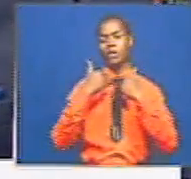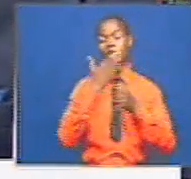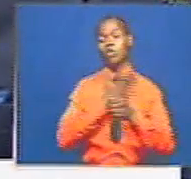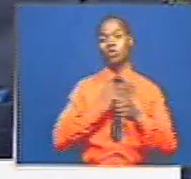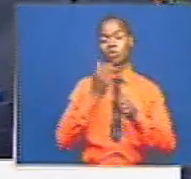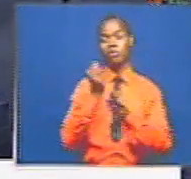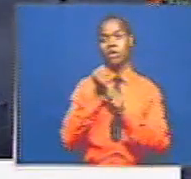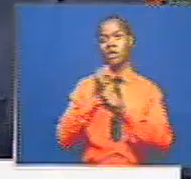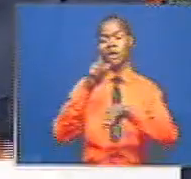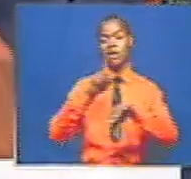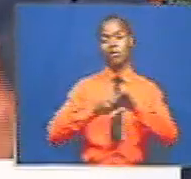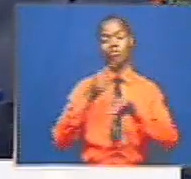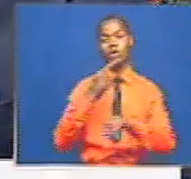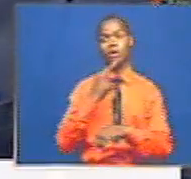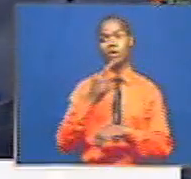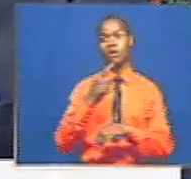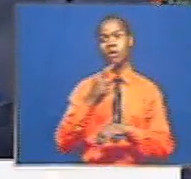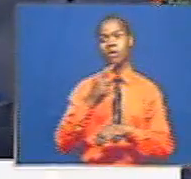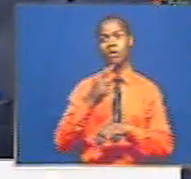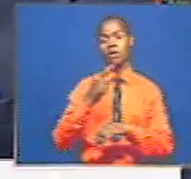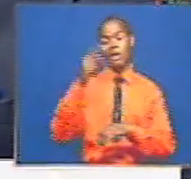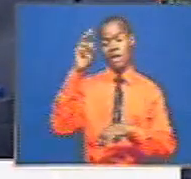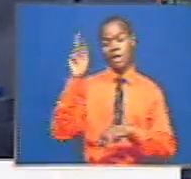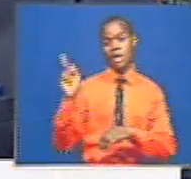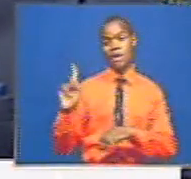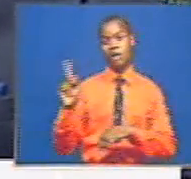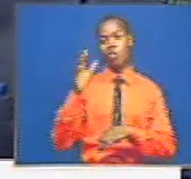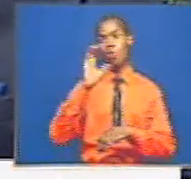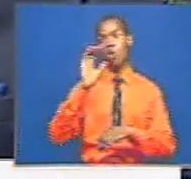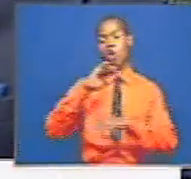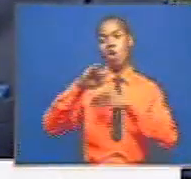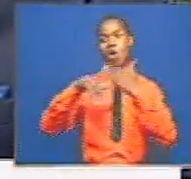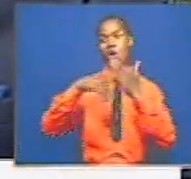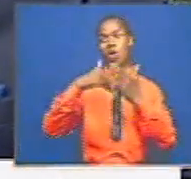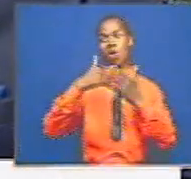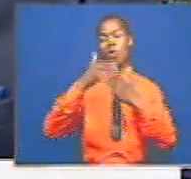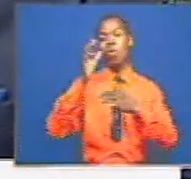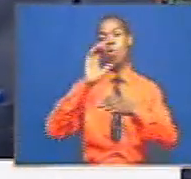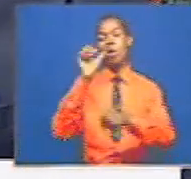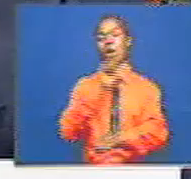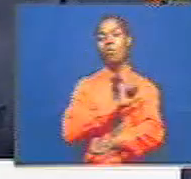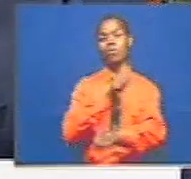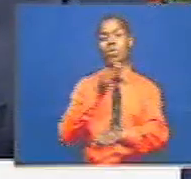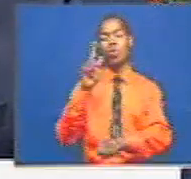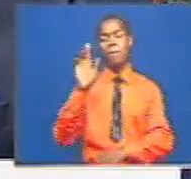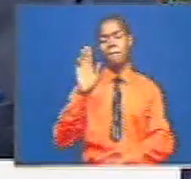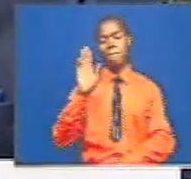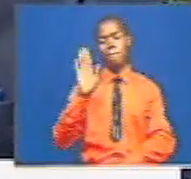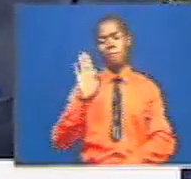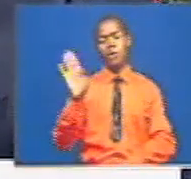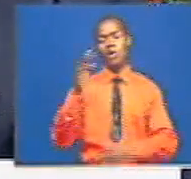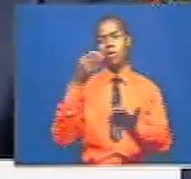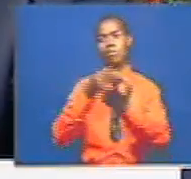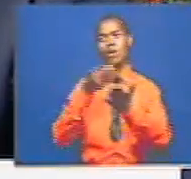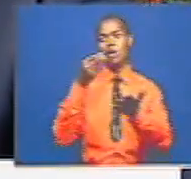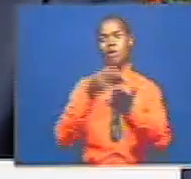make when I mentioned them on air. Nairobi Water, they owe Water Resources Authority of $1 billion. They but have but not they're paid.